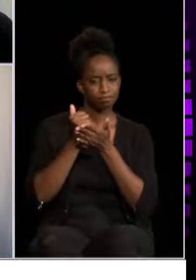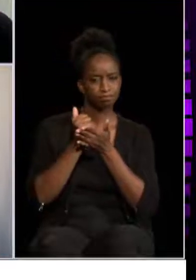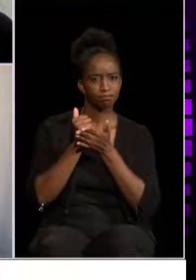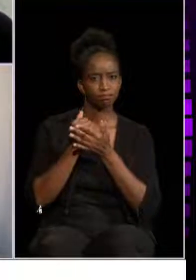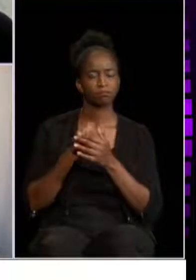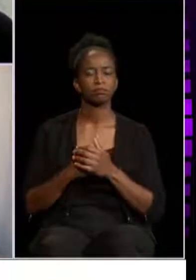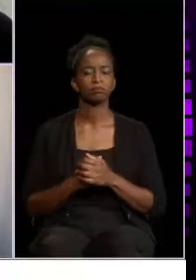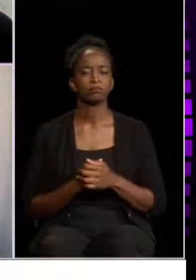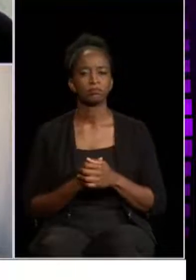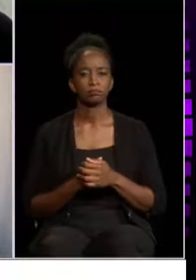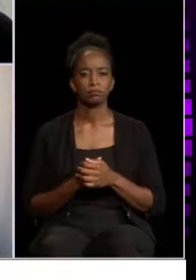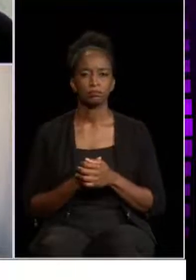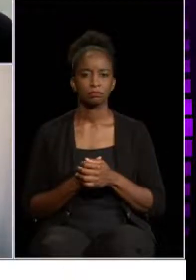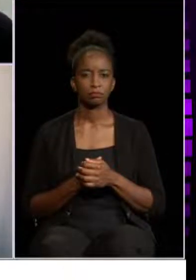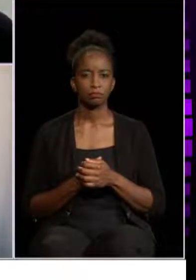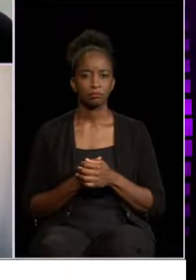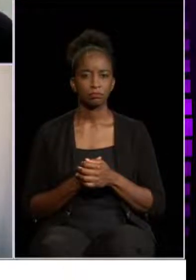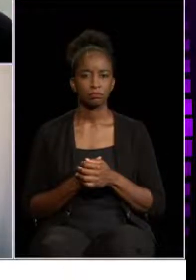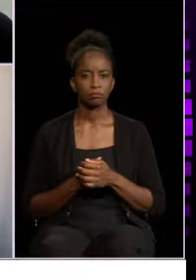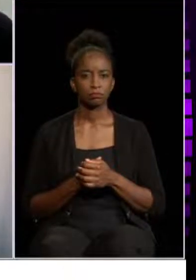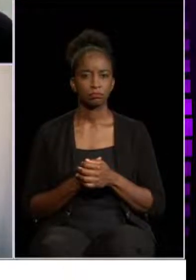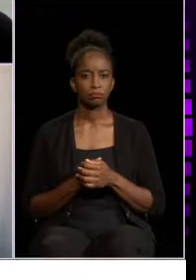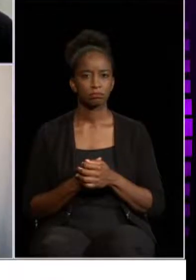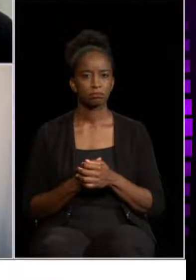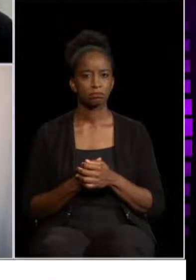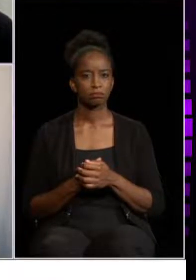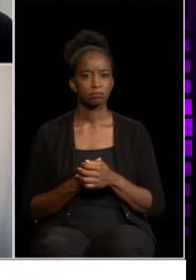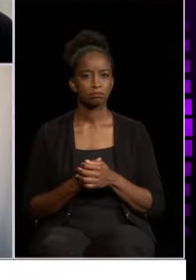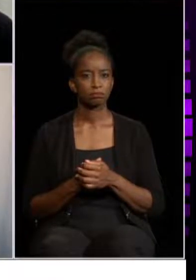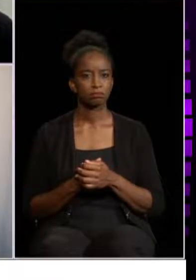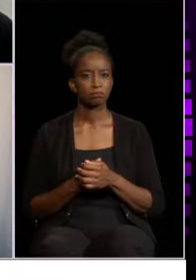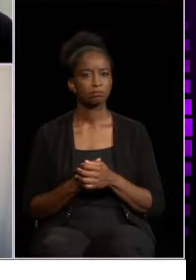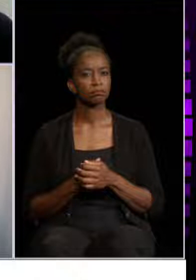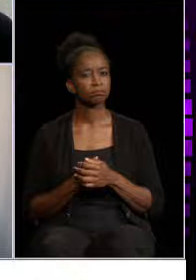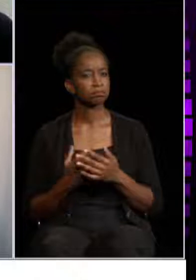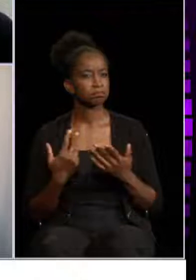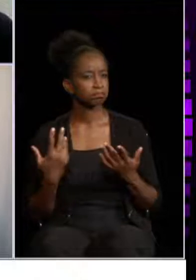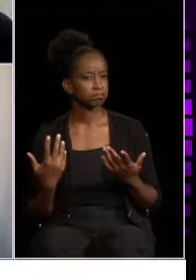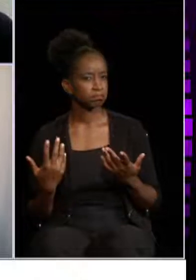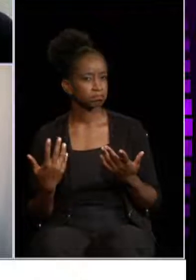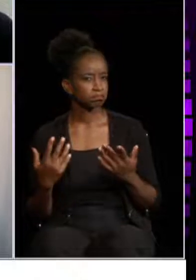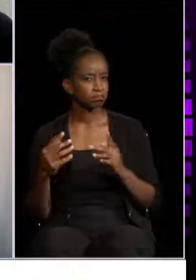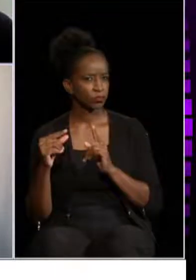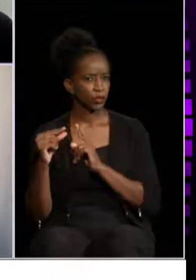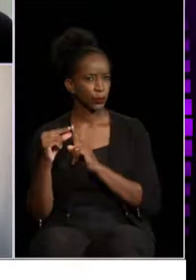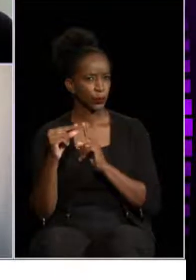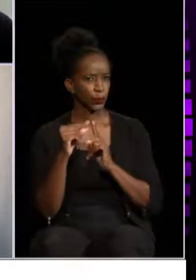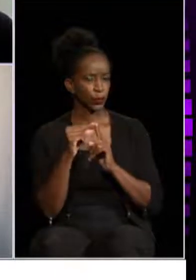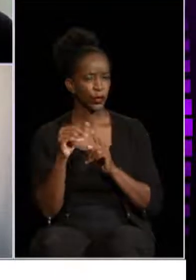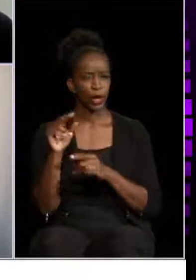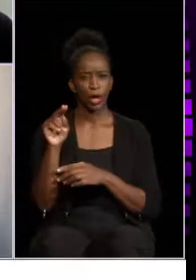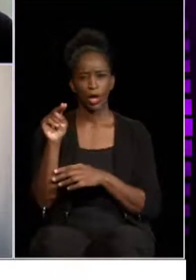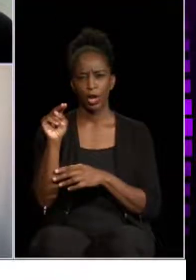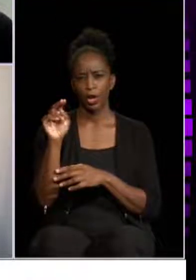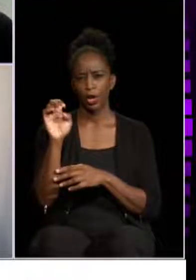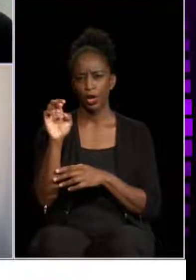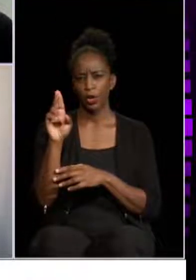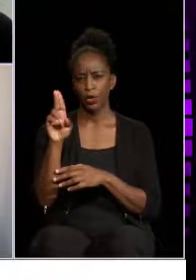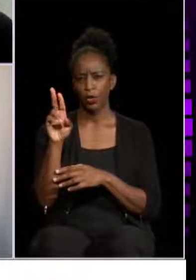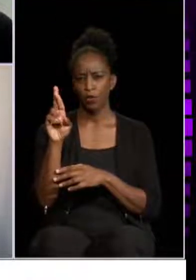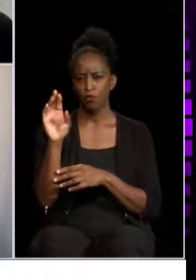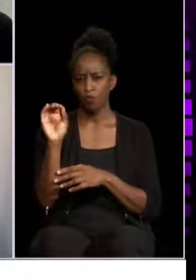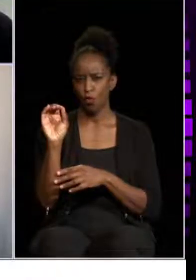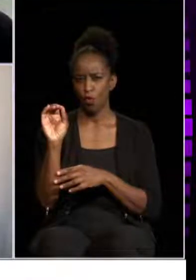hearing the terms neurotypical and neurodivergent, and a lot of people have been asking me, what does that mean